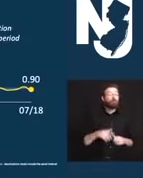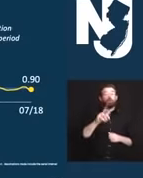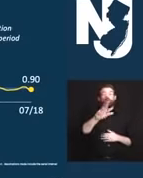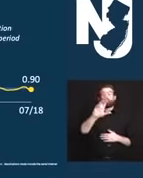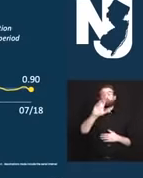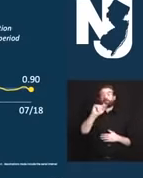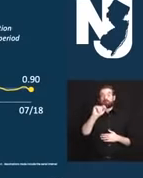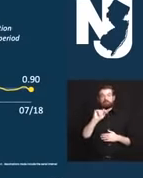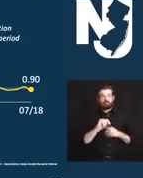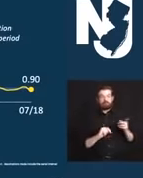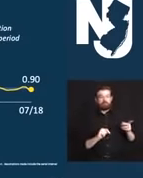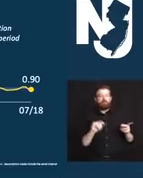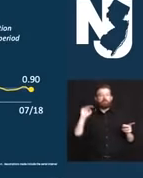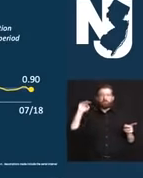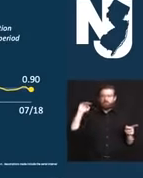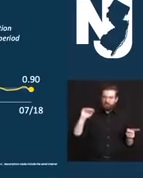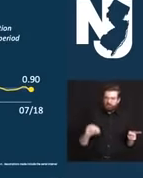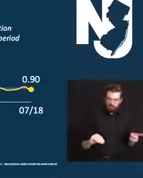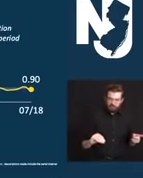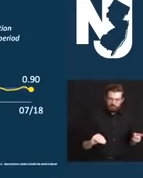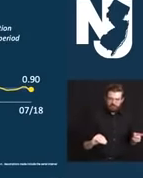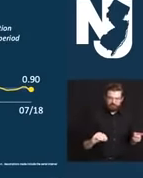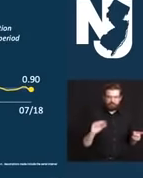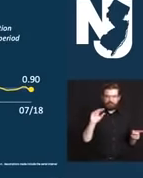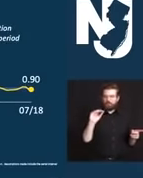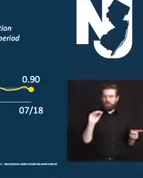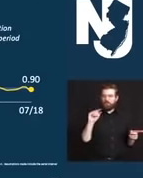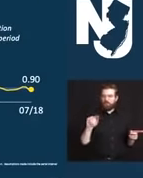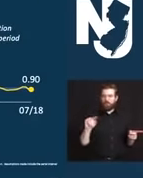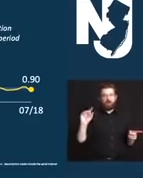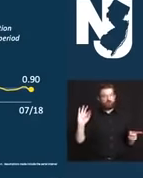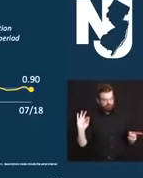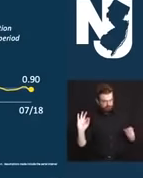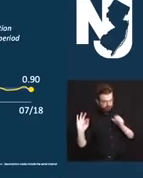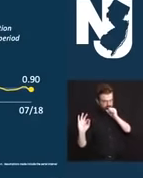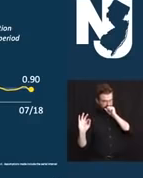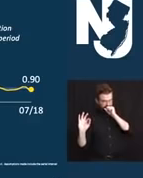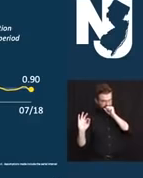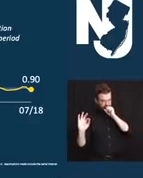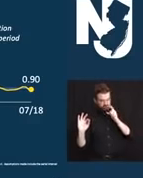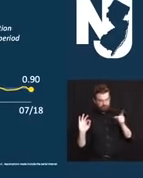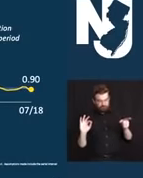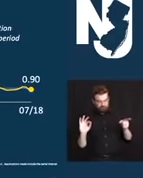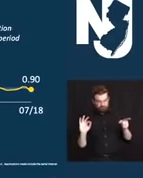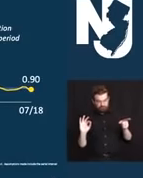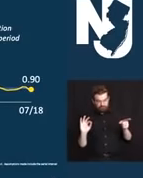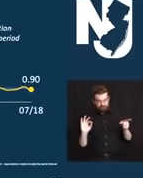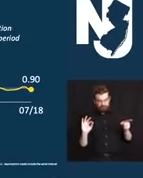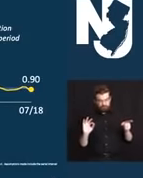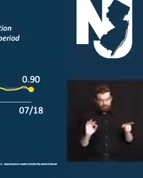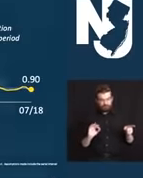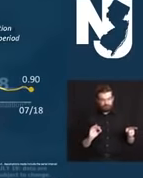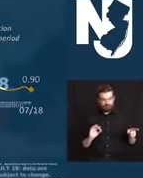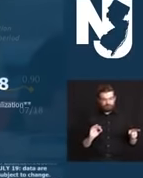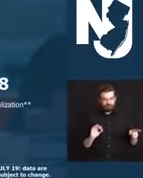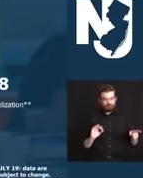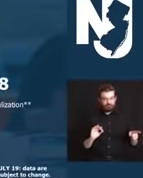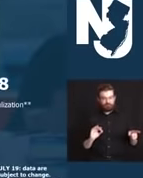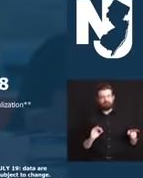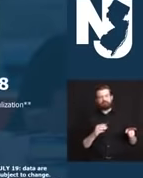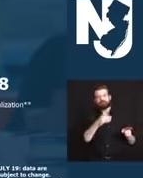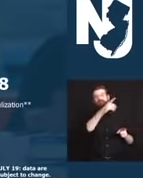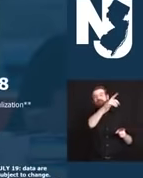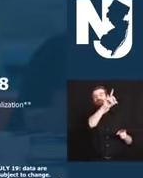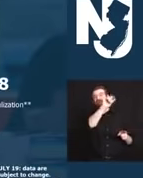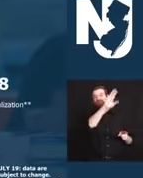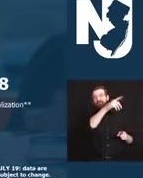down, thankfully, 0.90. That could be impacted by the data. Our hospitals reported a total